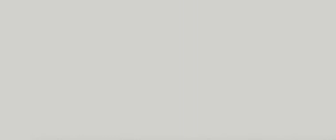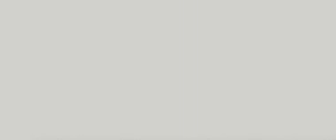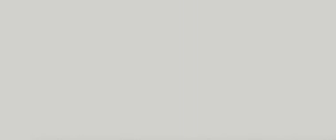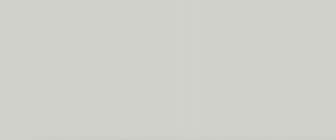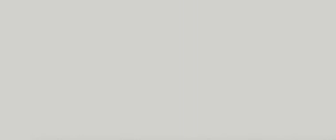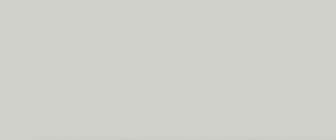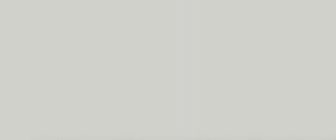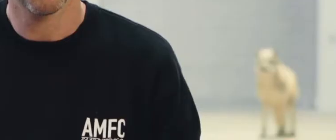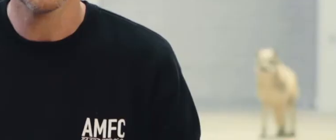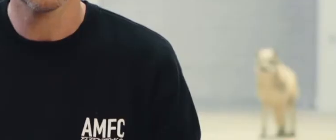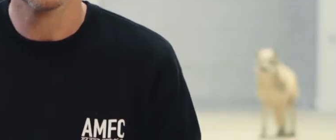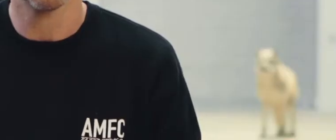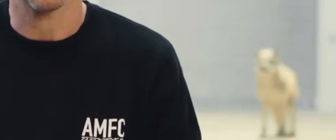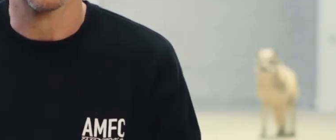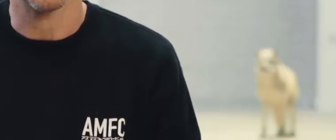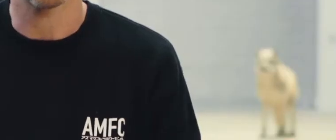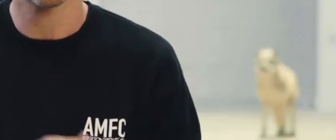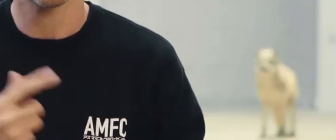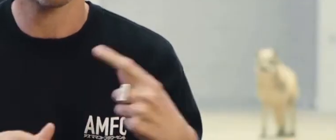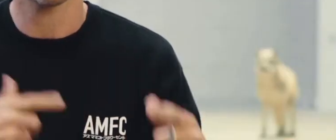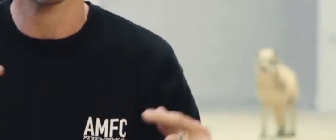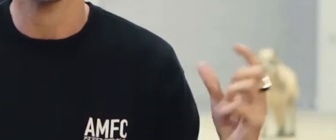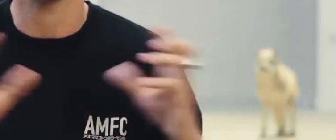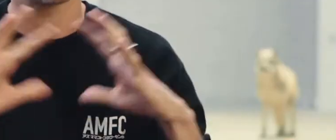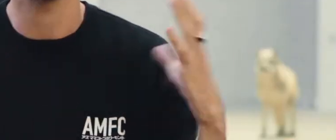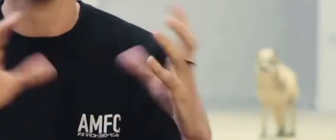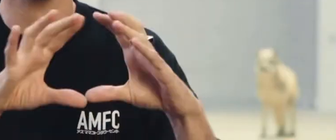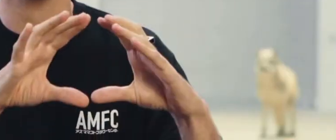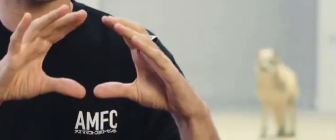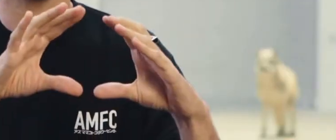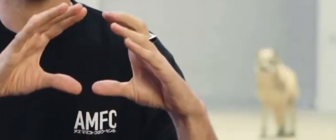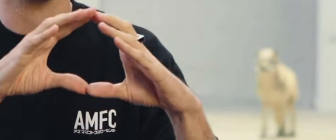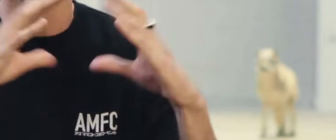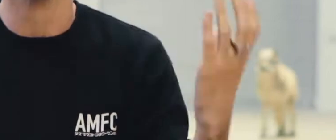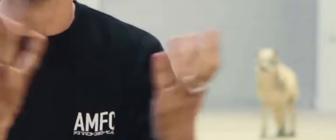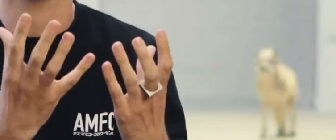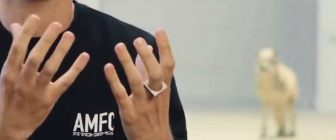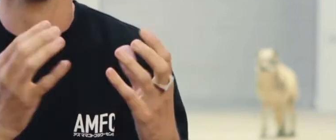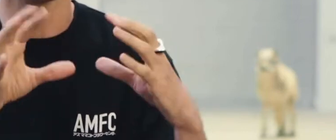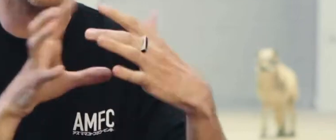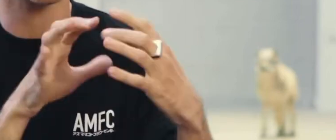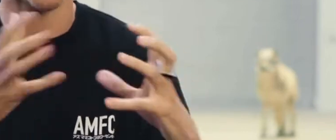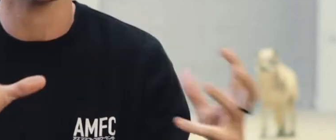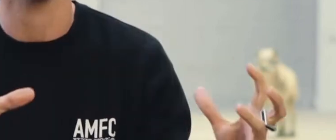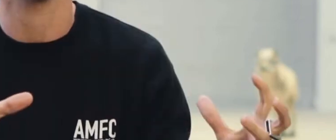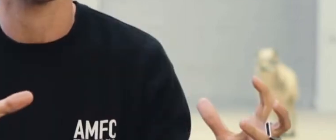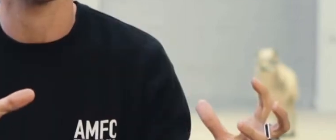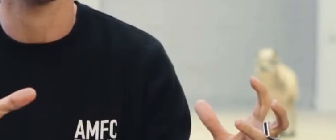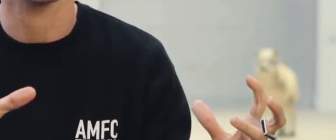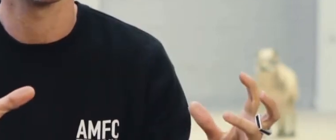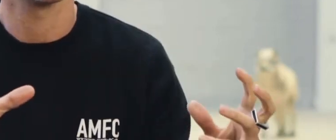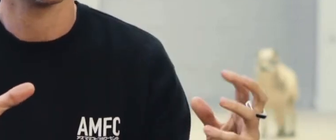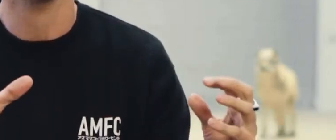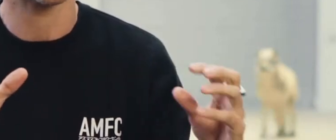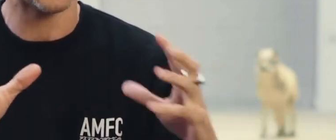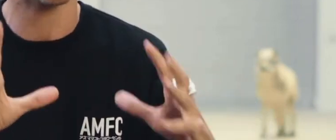able to have this performance in LA. What was interesting to me is once we'd gone through this process and we were building these phrases of movement, we were building these packages of